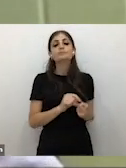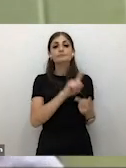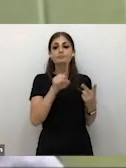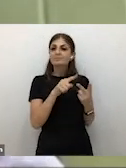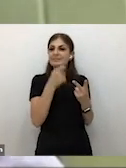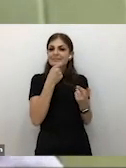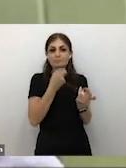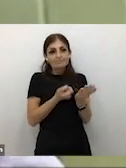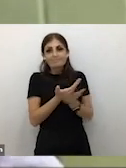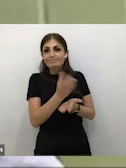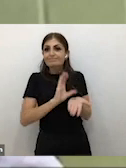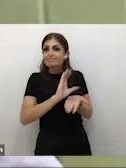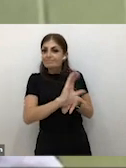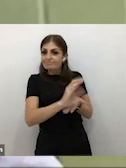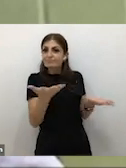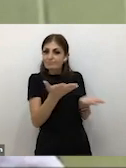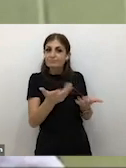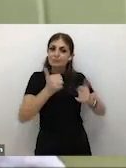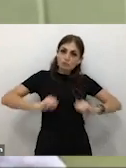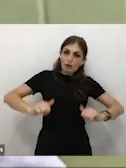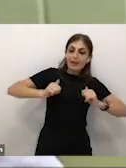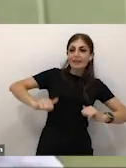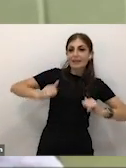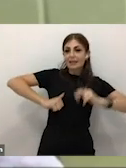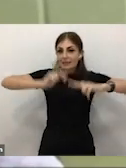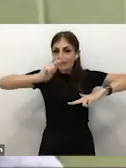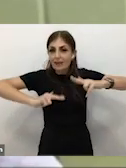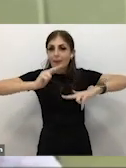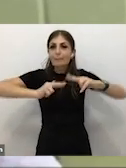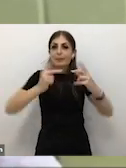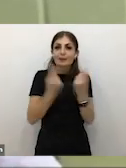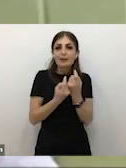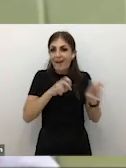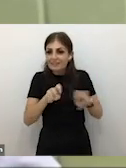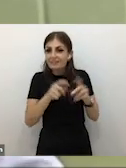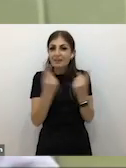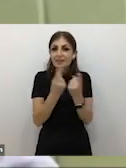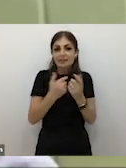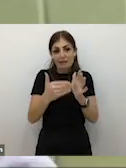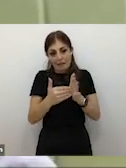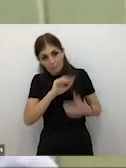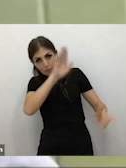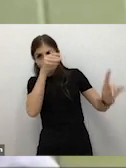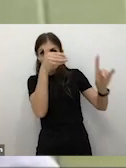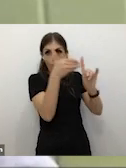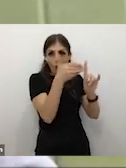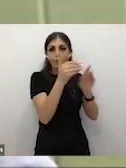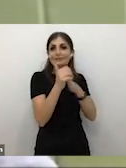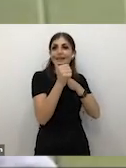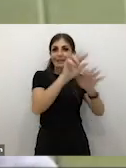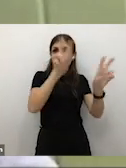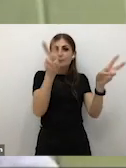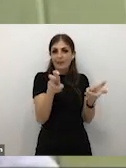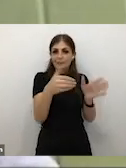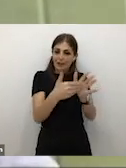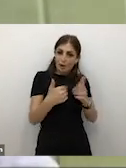spend the rest of your grant on training and development activities that help you to meet your goals, that help you to explore the leadership themes and help you